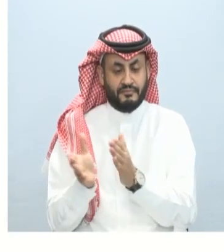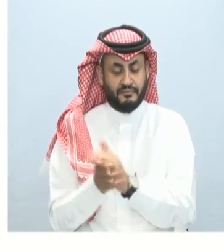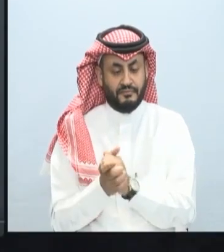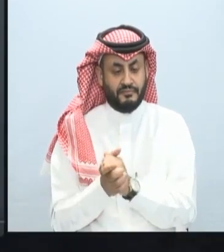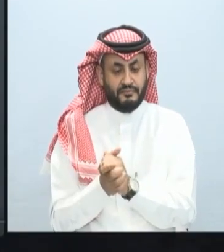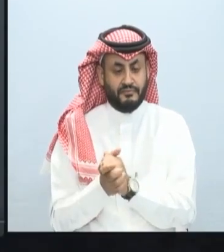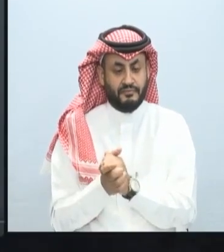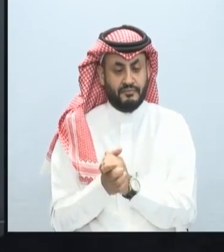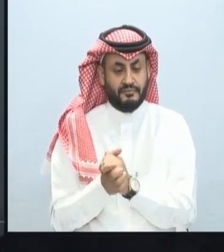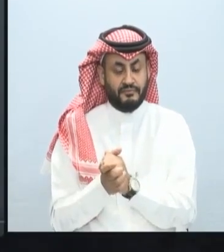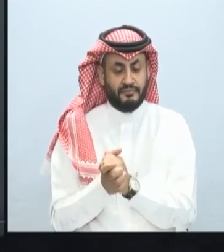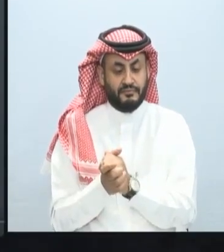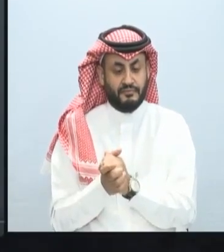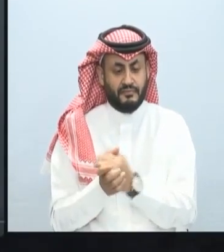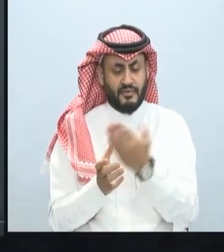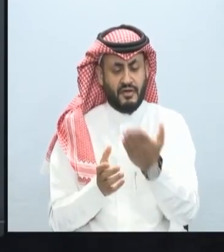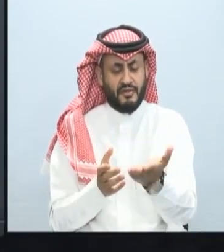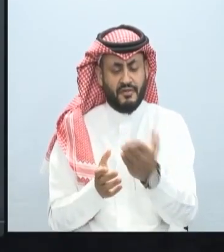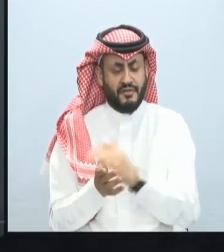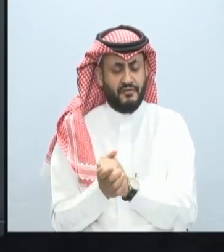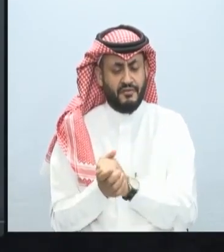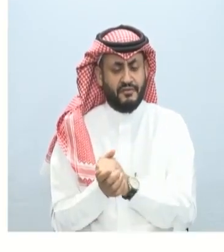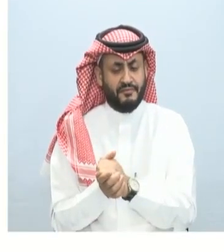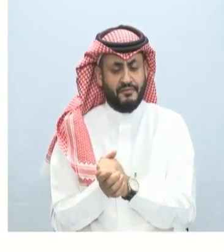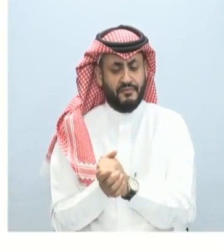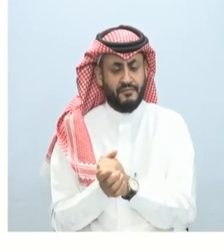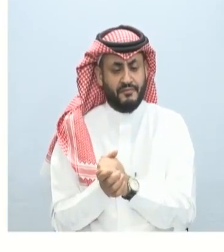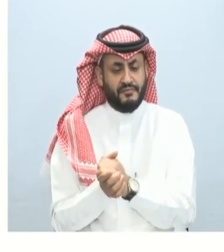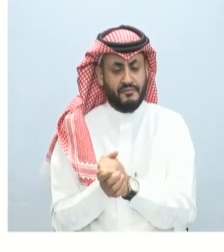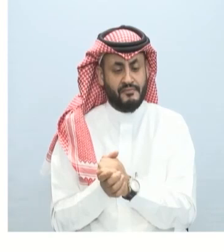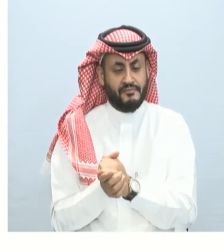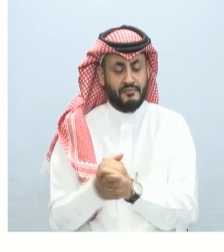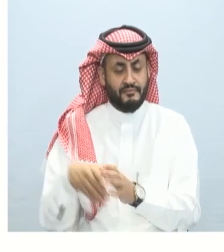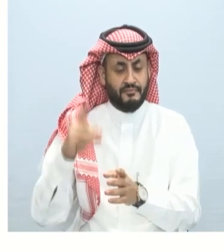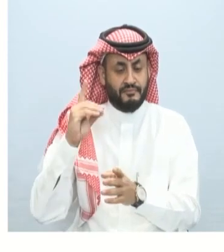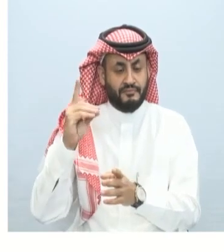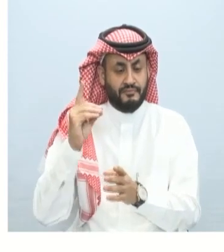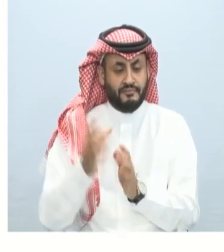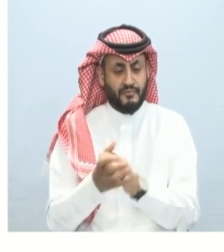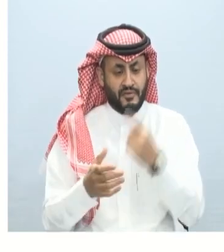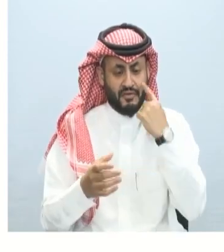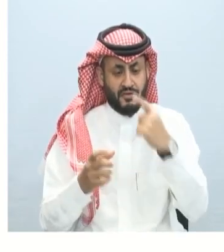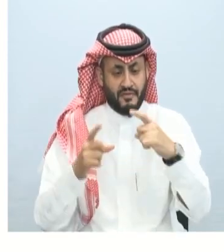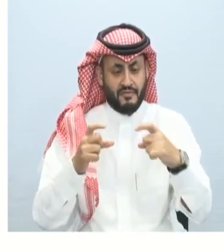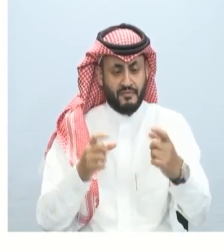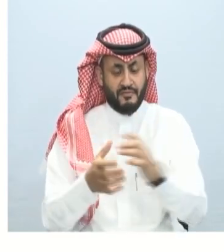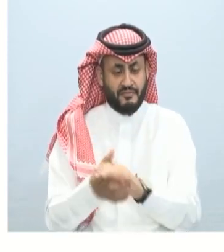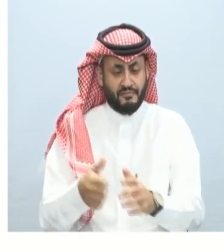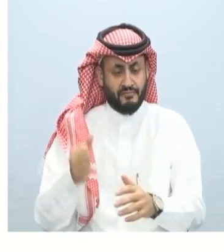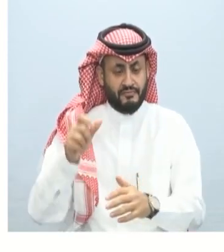Now, we have something here different. We have D, to look at the pictures of Asma